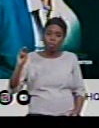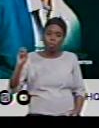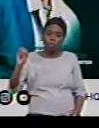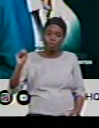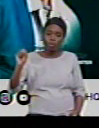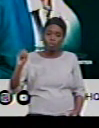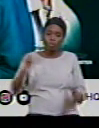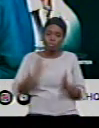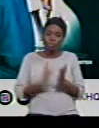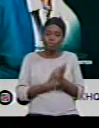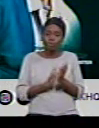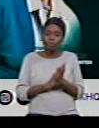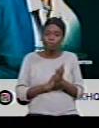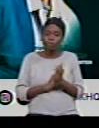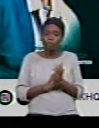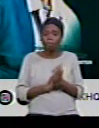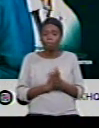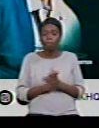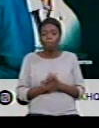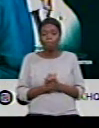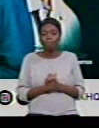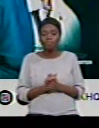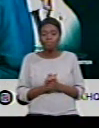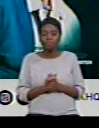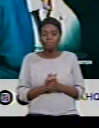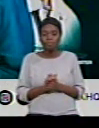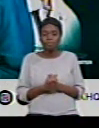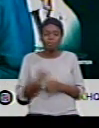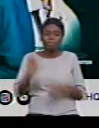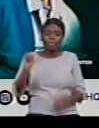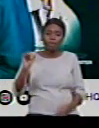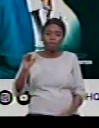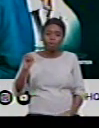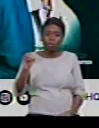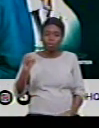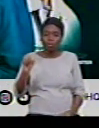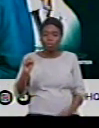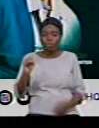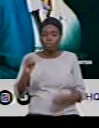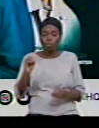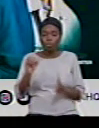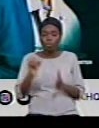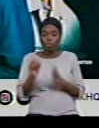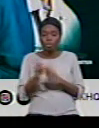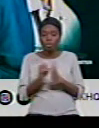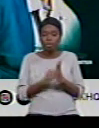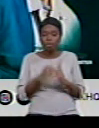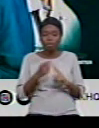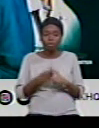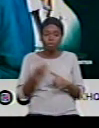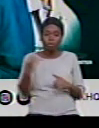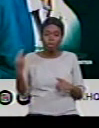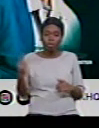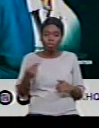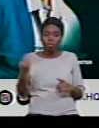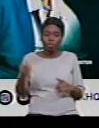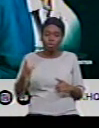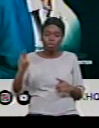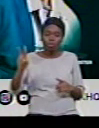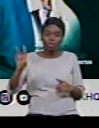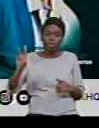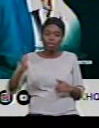Owode, OGBOMOSO, Oyo State, from Thursday 27th July